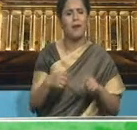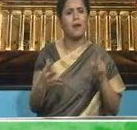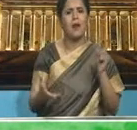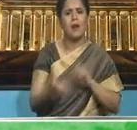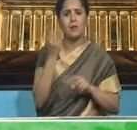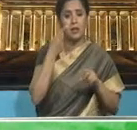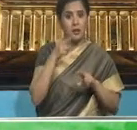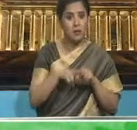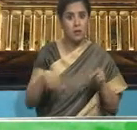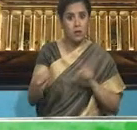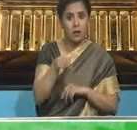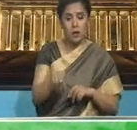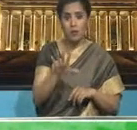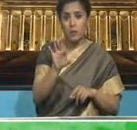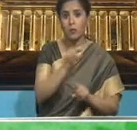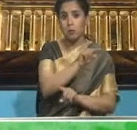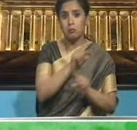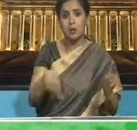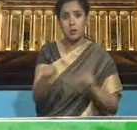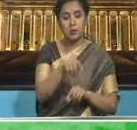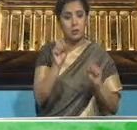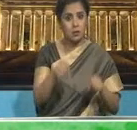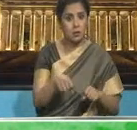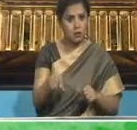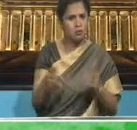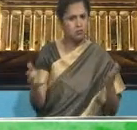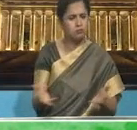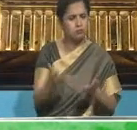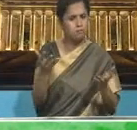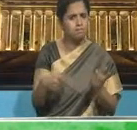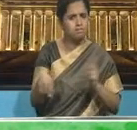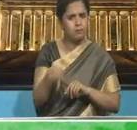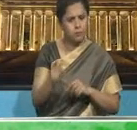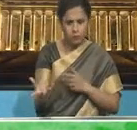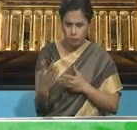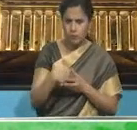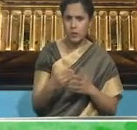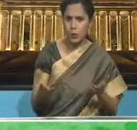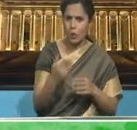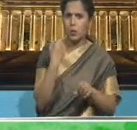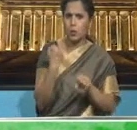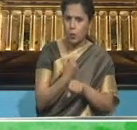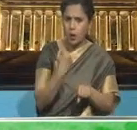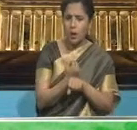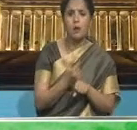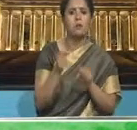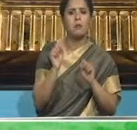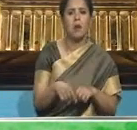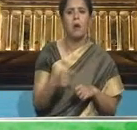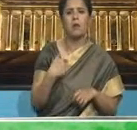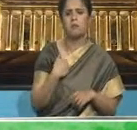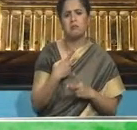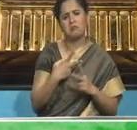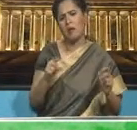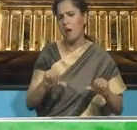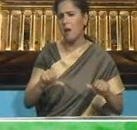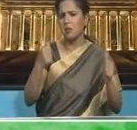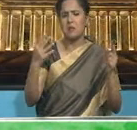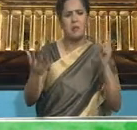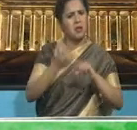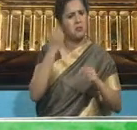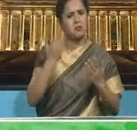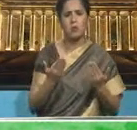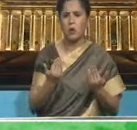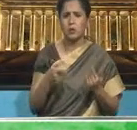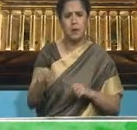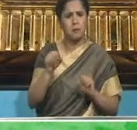if this half of the population is encouraged to contribute to nation building to the best of their